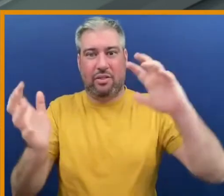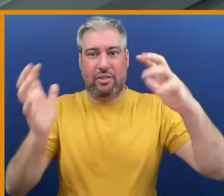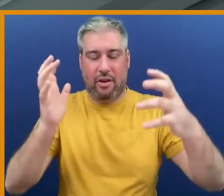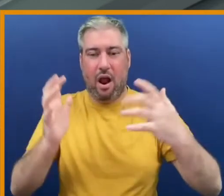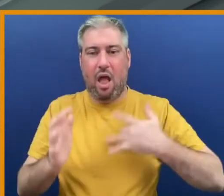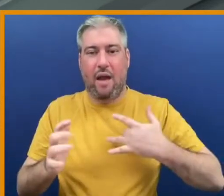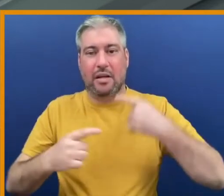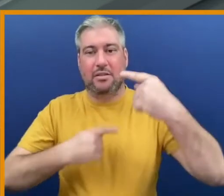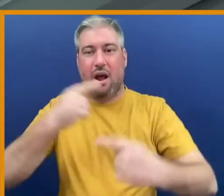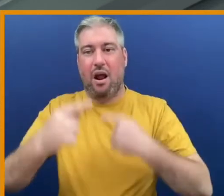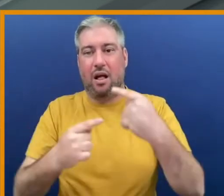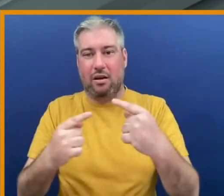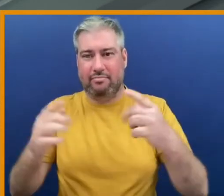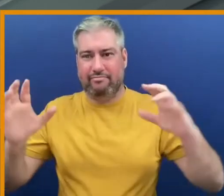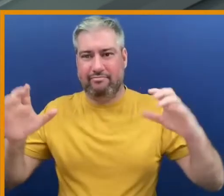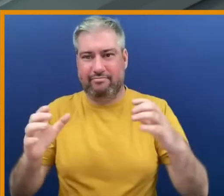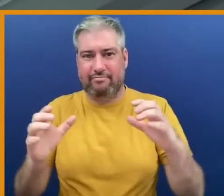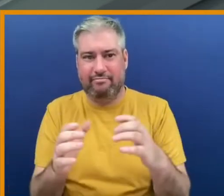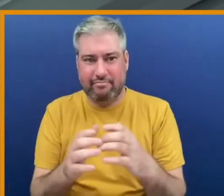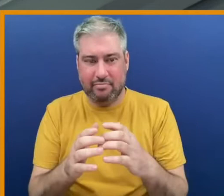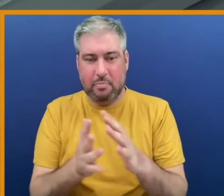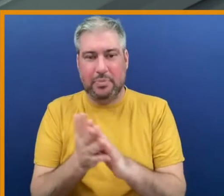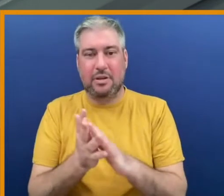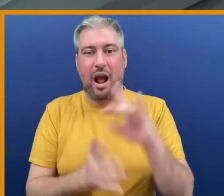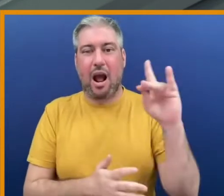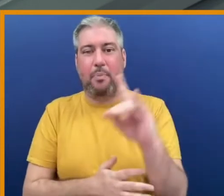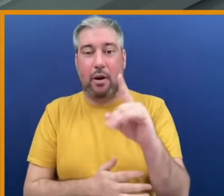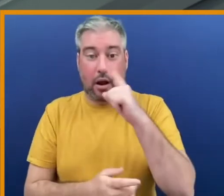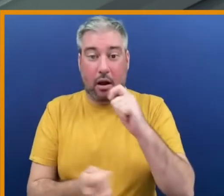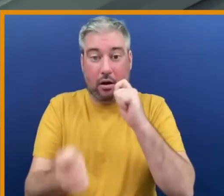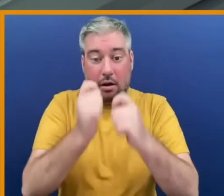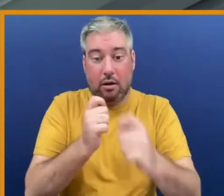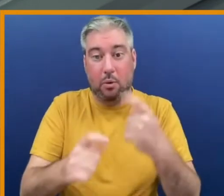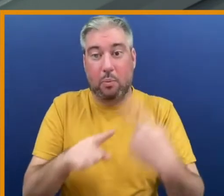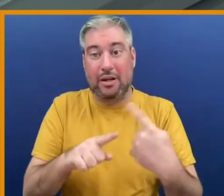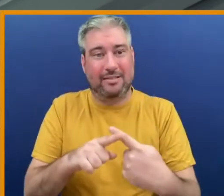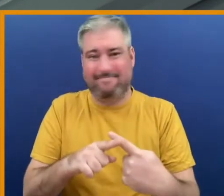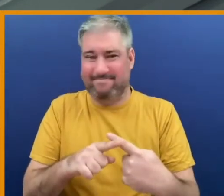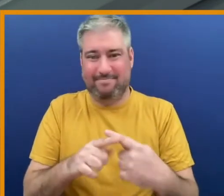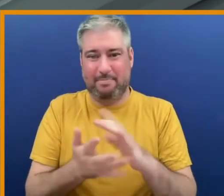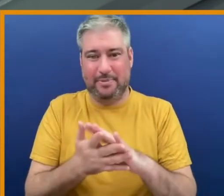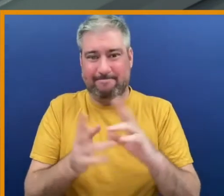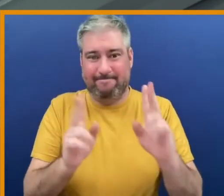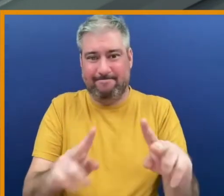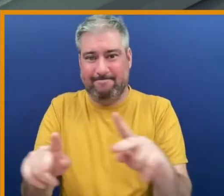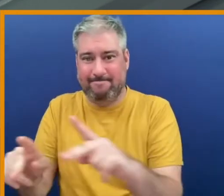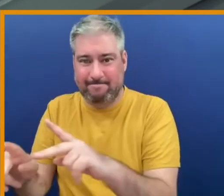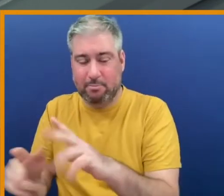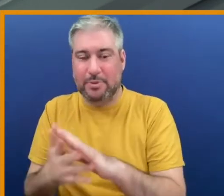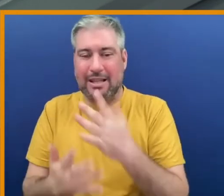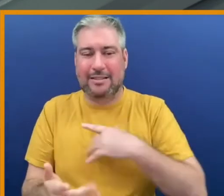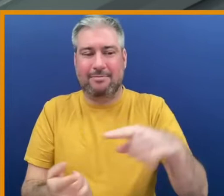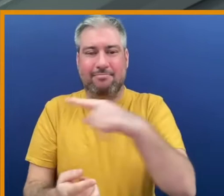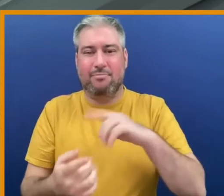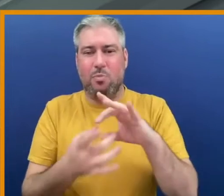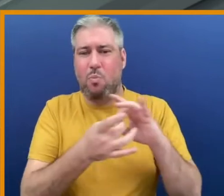all of these things right will take collaborative action by every nation on Earth. We've shown through the pandemic and more recently